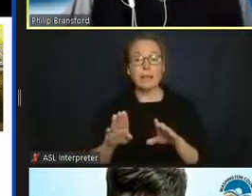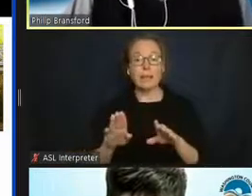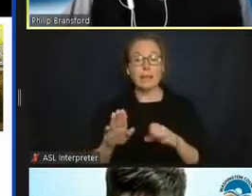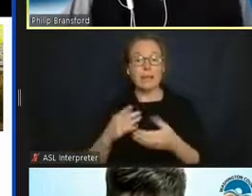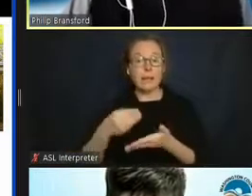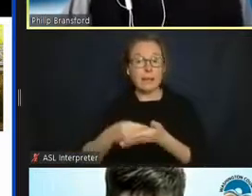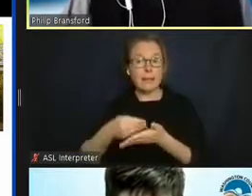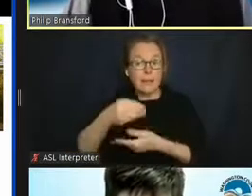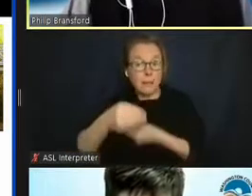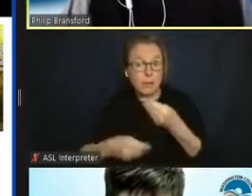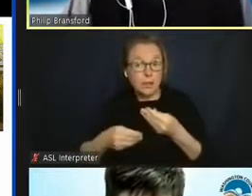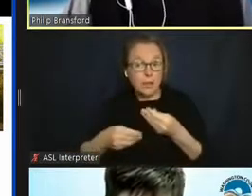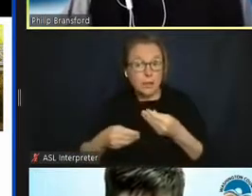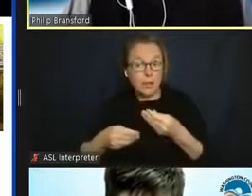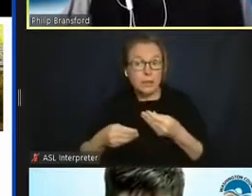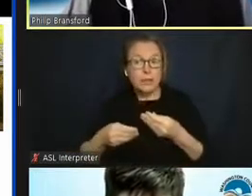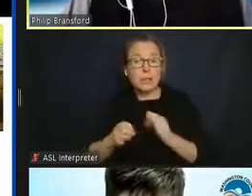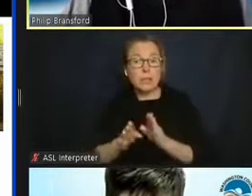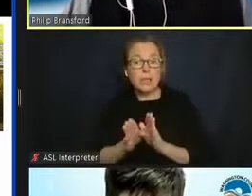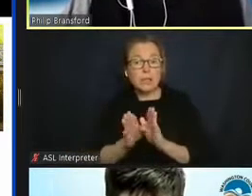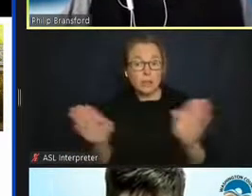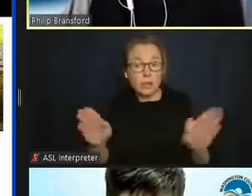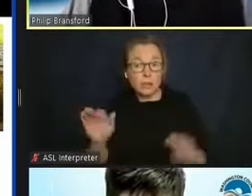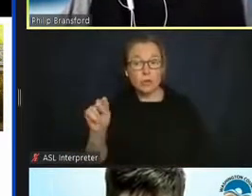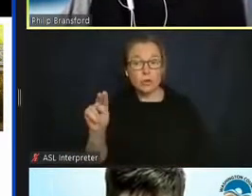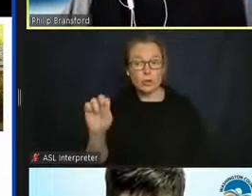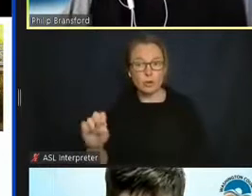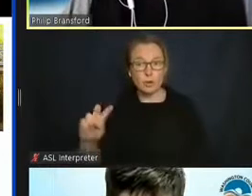for lighting budget on June 2nd.